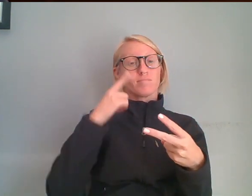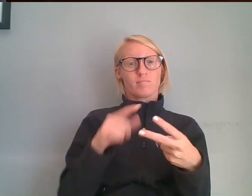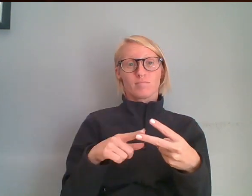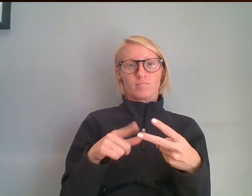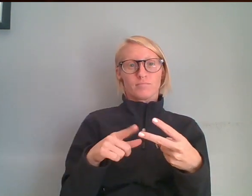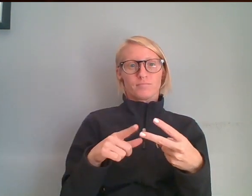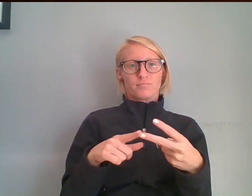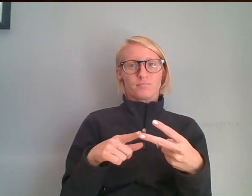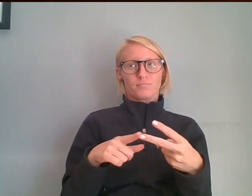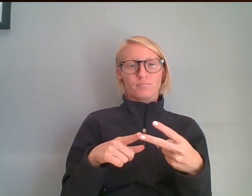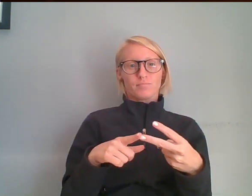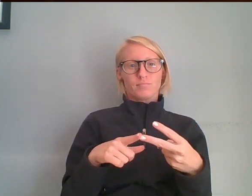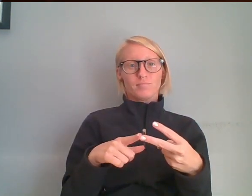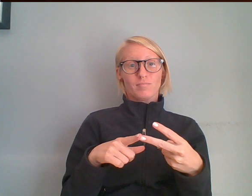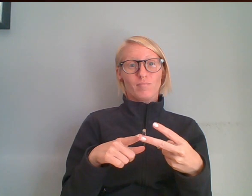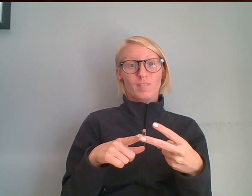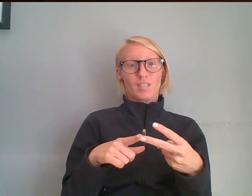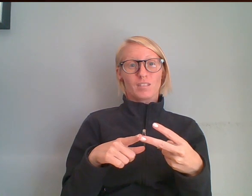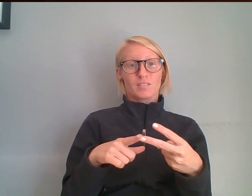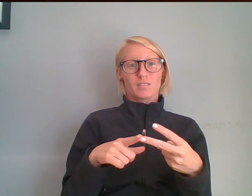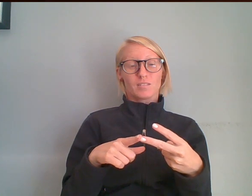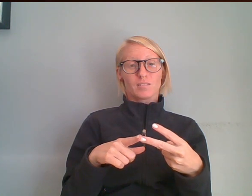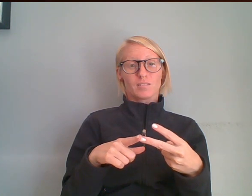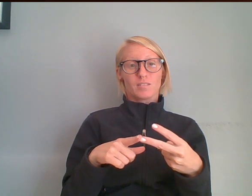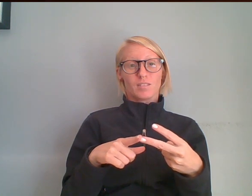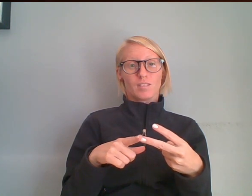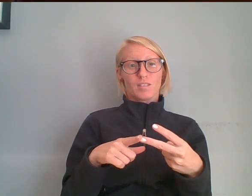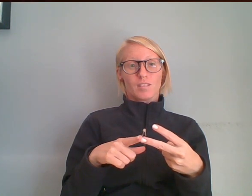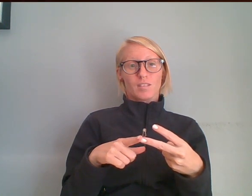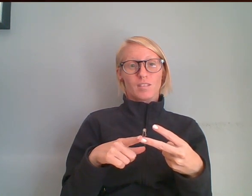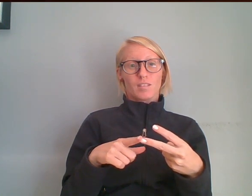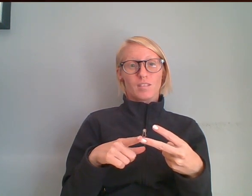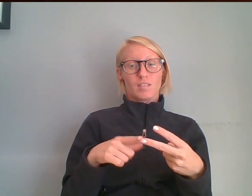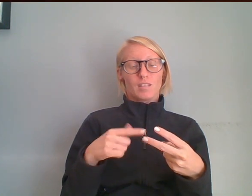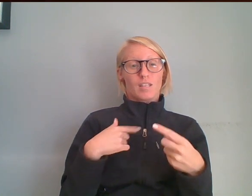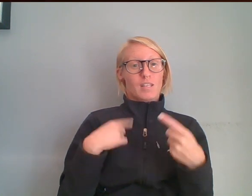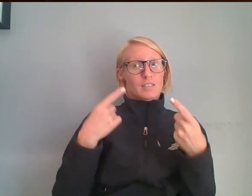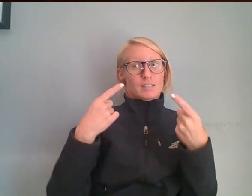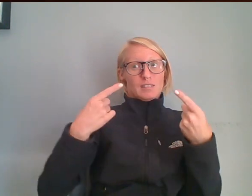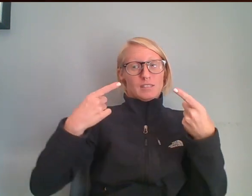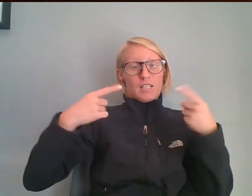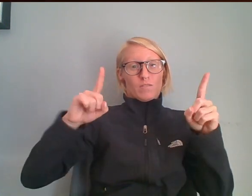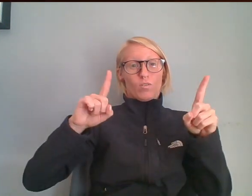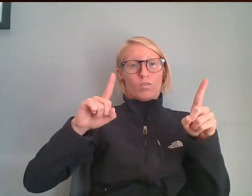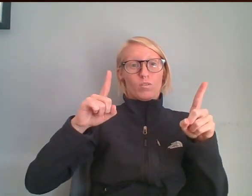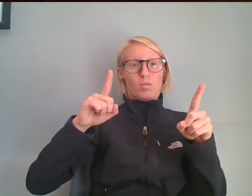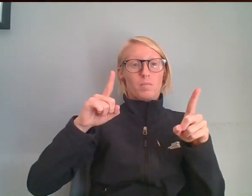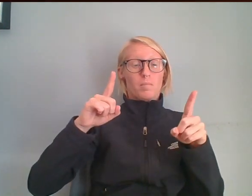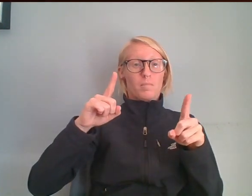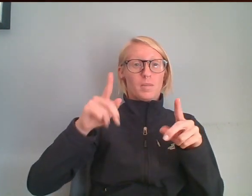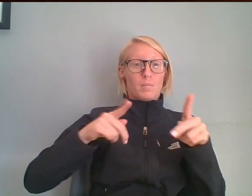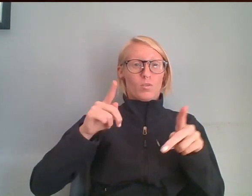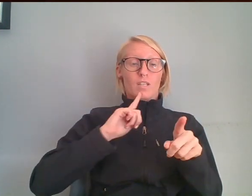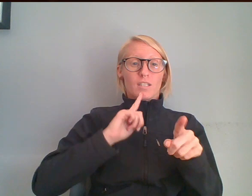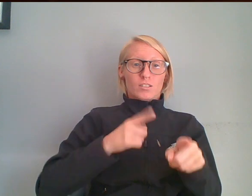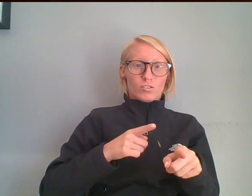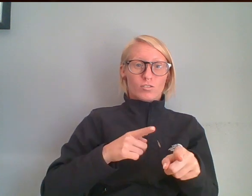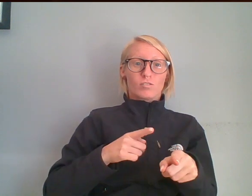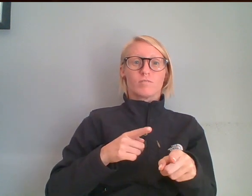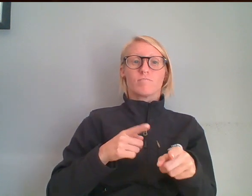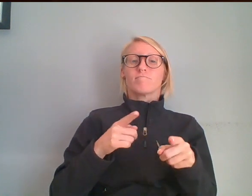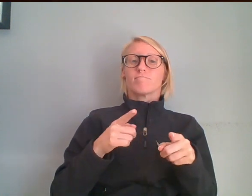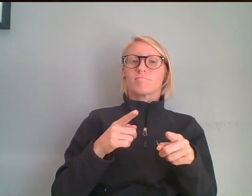what I have found successful in getting people I do this to get people to answer in a more authentic way. What I'll do is I'll ask them to give